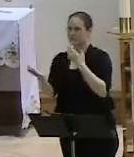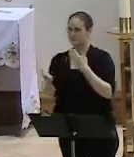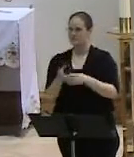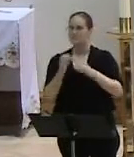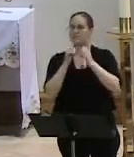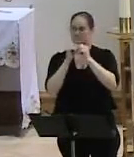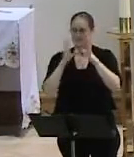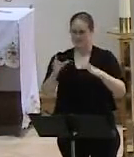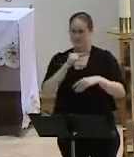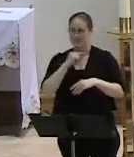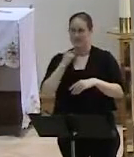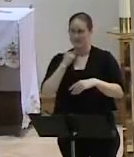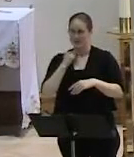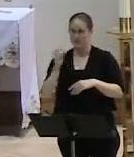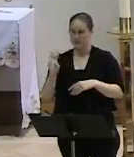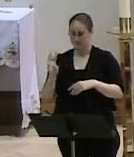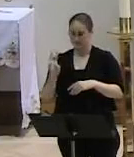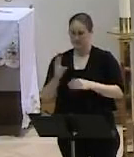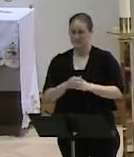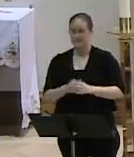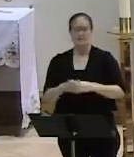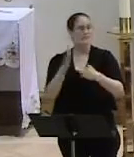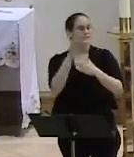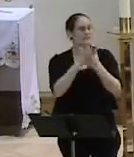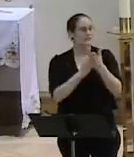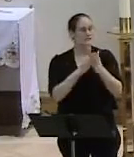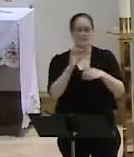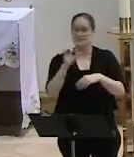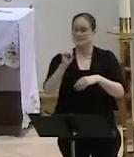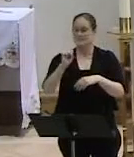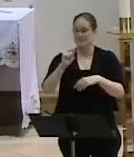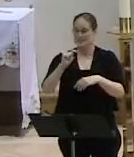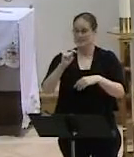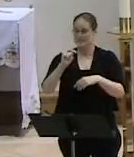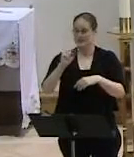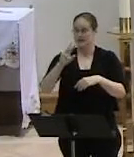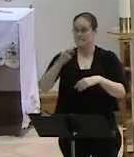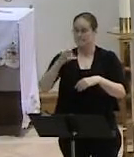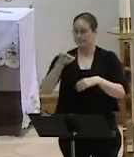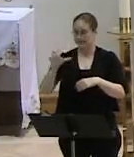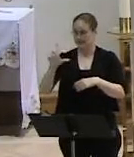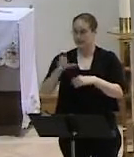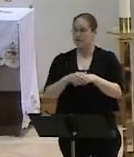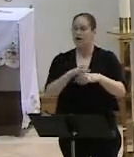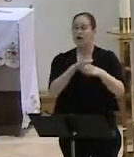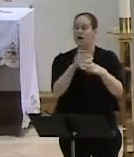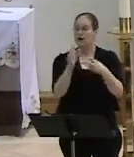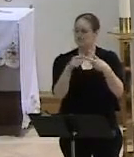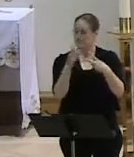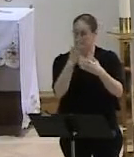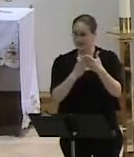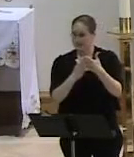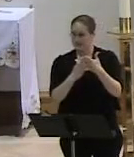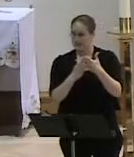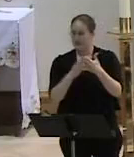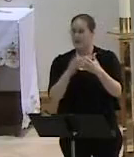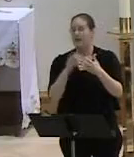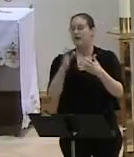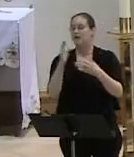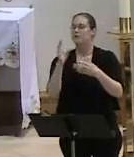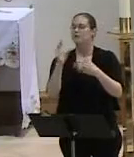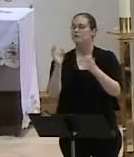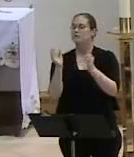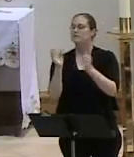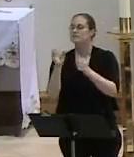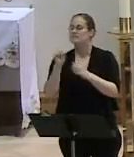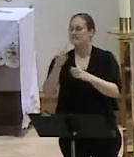Wilhelm. Some of them are St. Michael clips, and some are St. Christopher. And they'll be with you forever, we